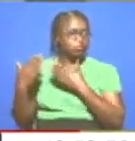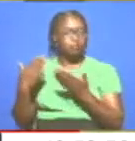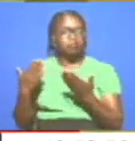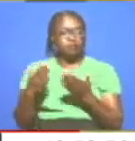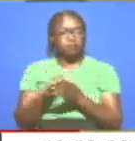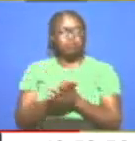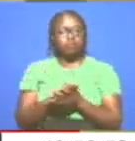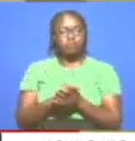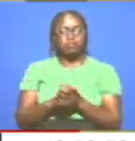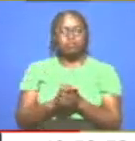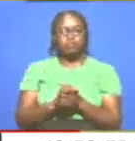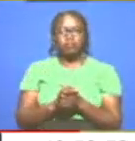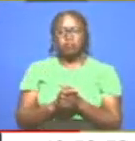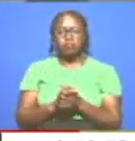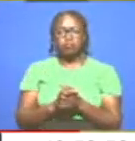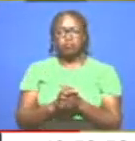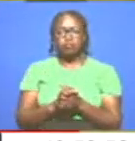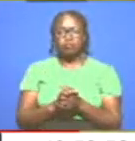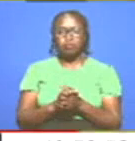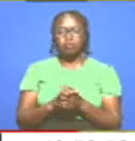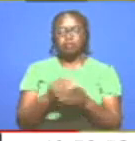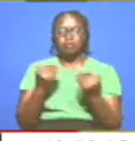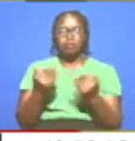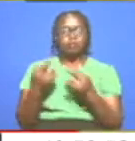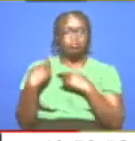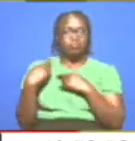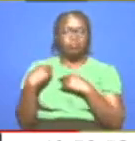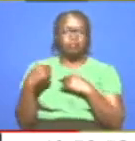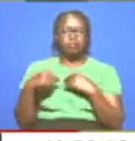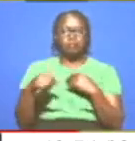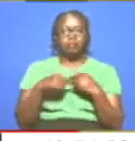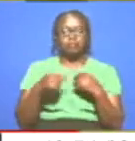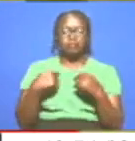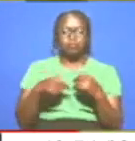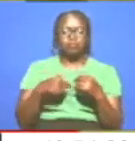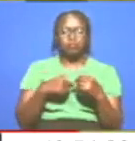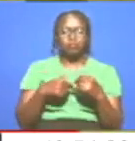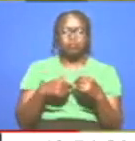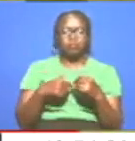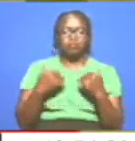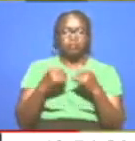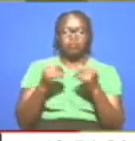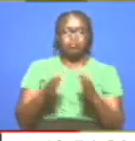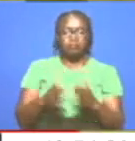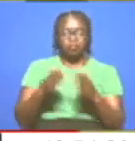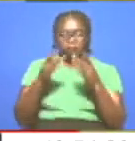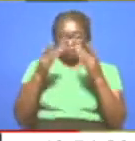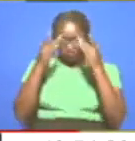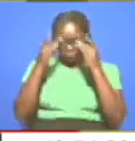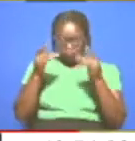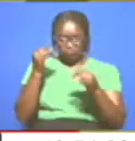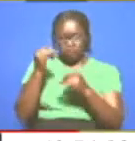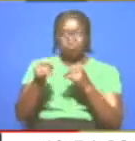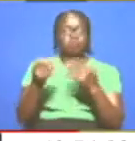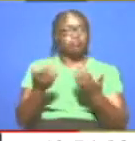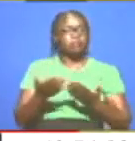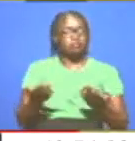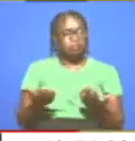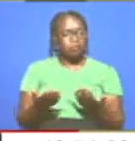ICC. Now it's upon us, we cricketers, to decide what our destiny is. It doesn't matter